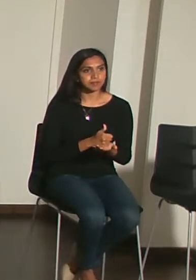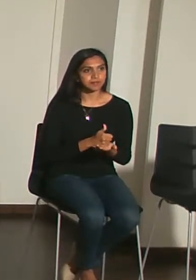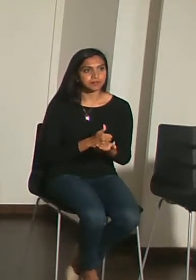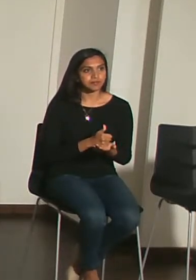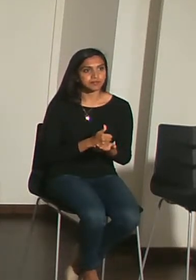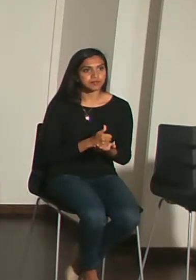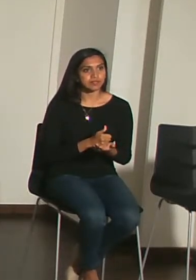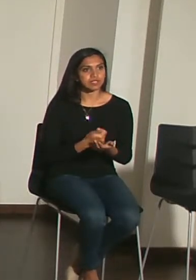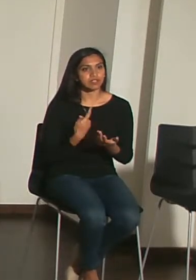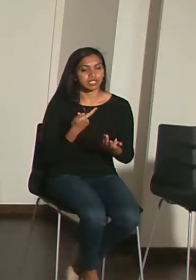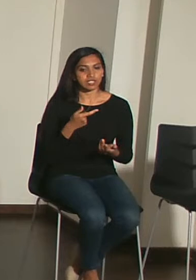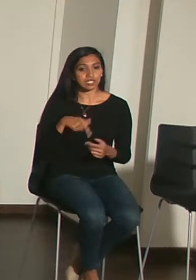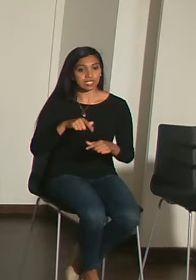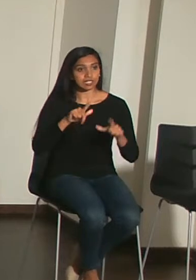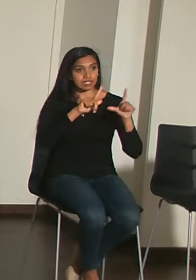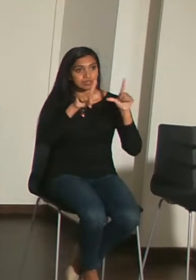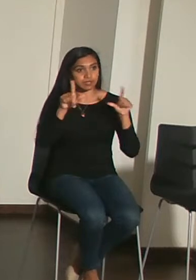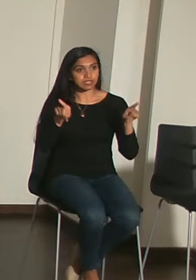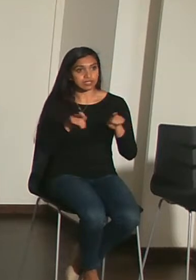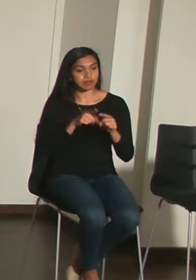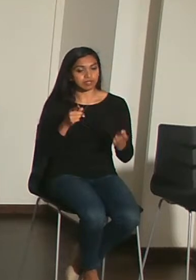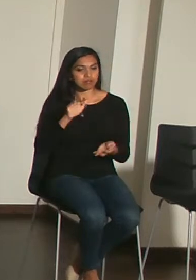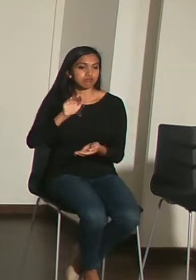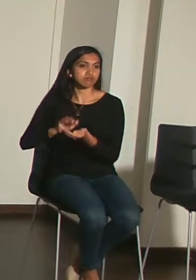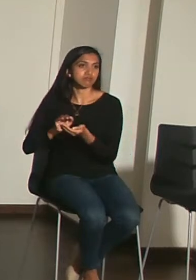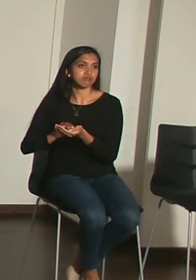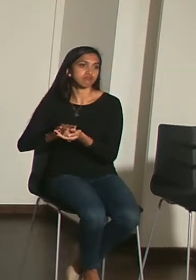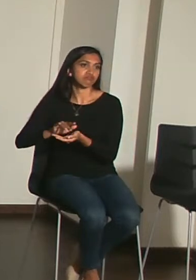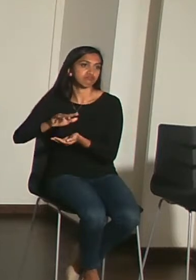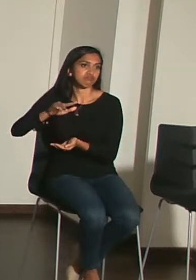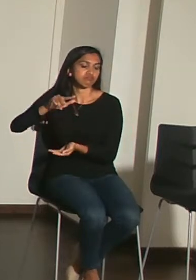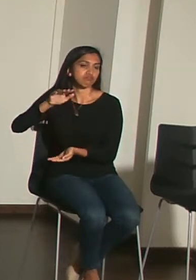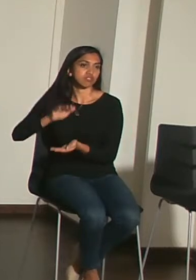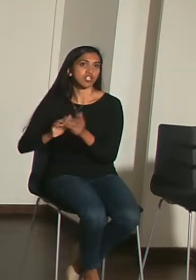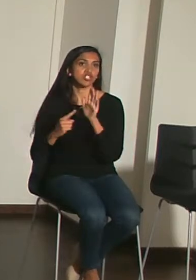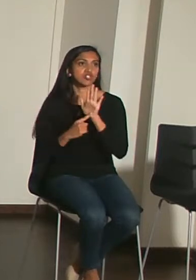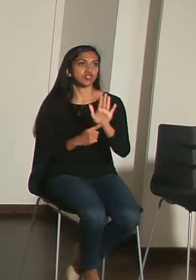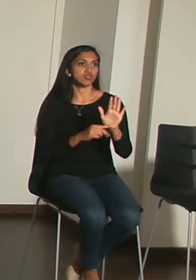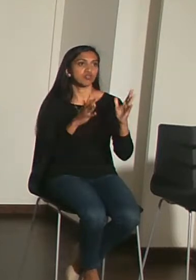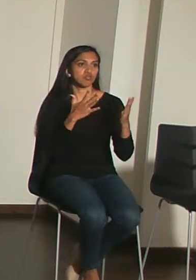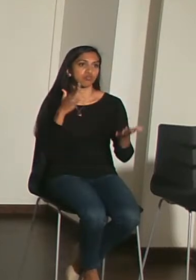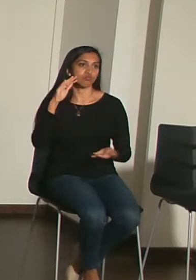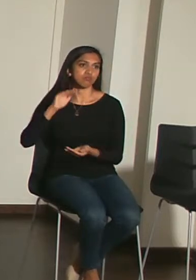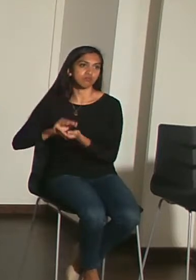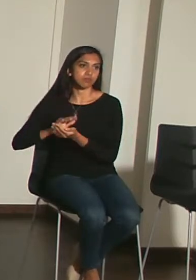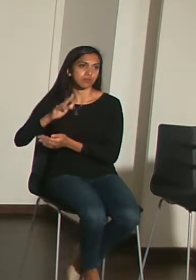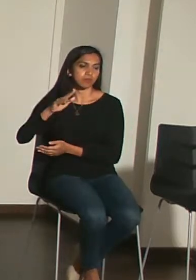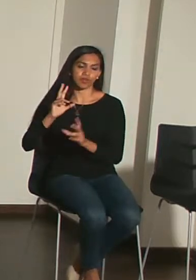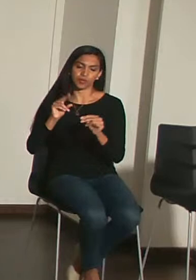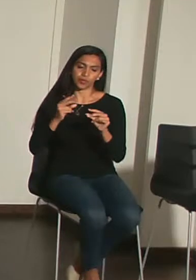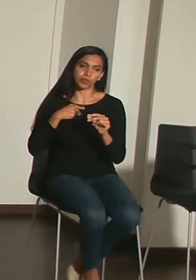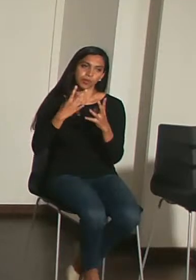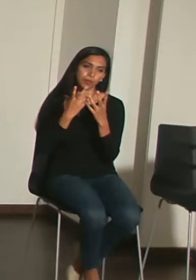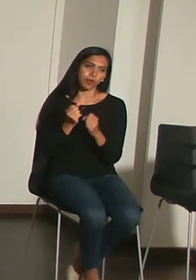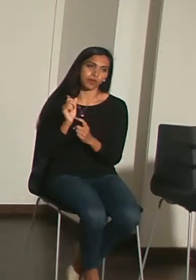not to archive because that's again a method of looking at things and doing